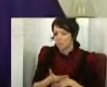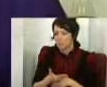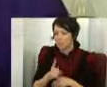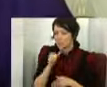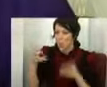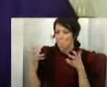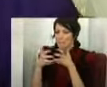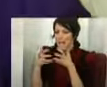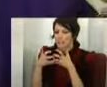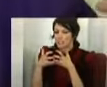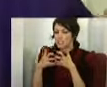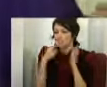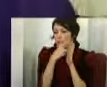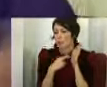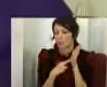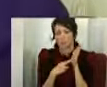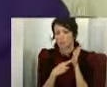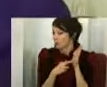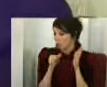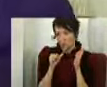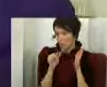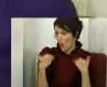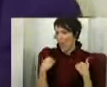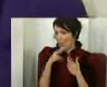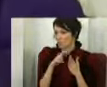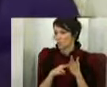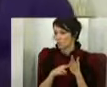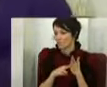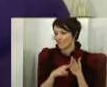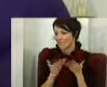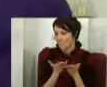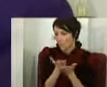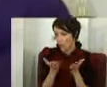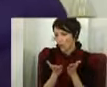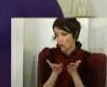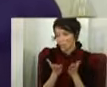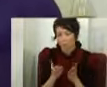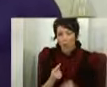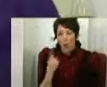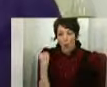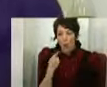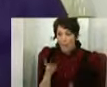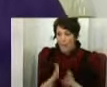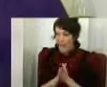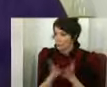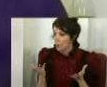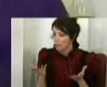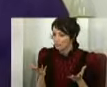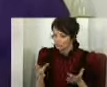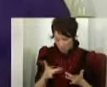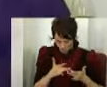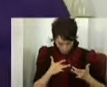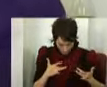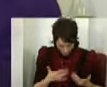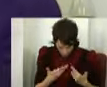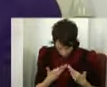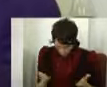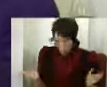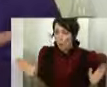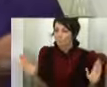criteria. That does not exist here. The only criteria we ask is that you come with an open heart, ready